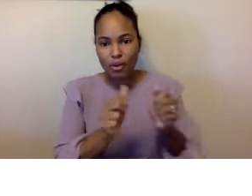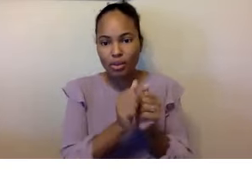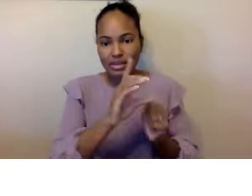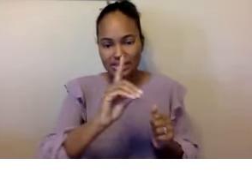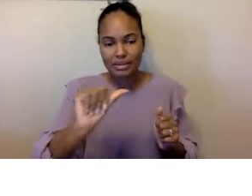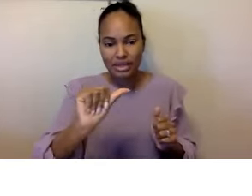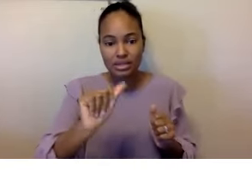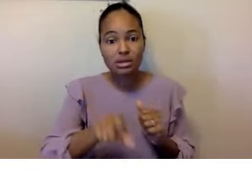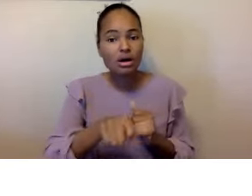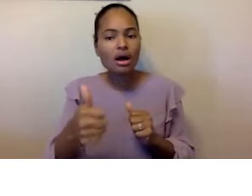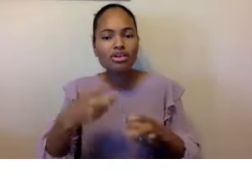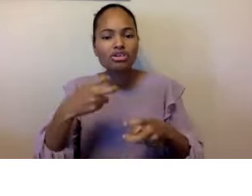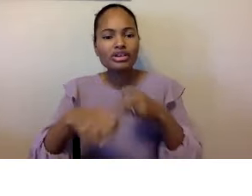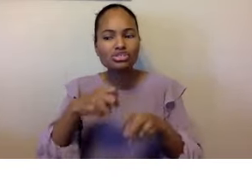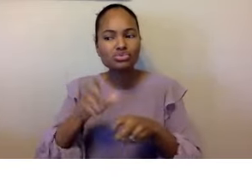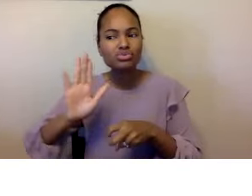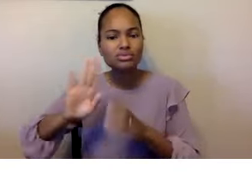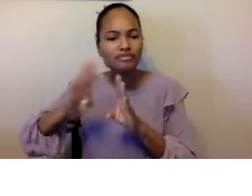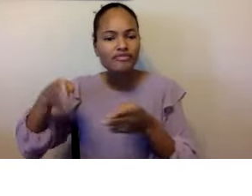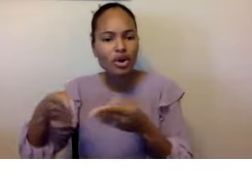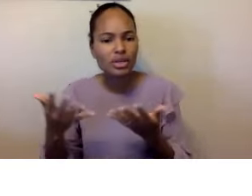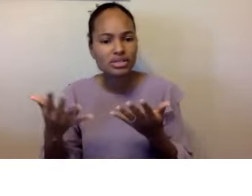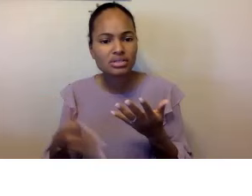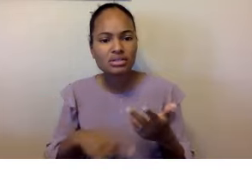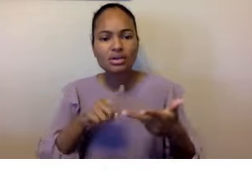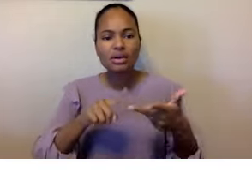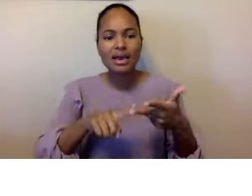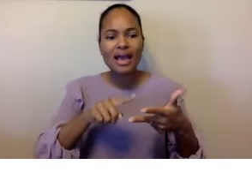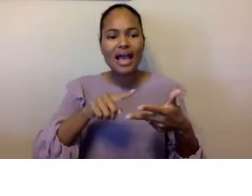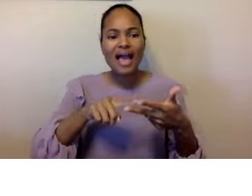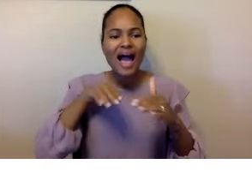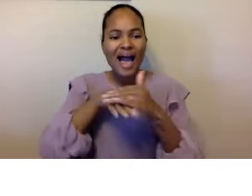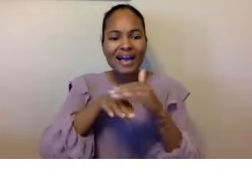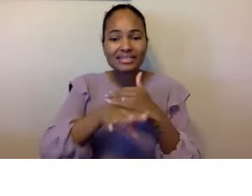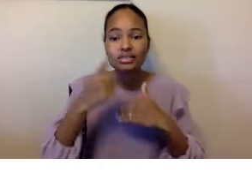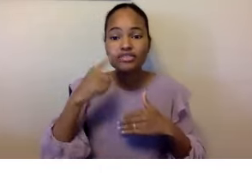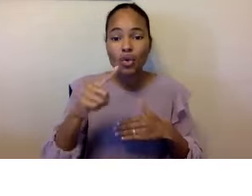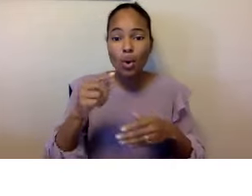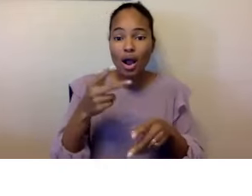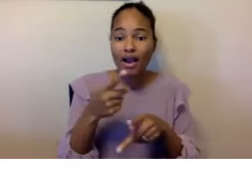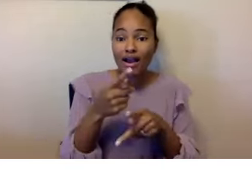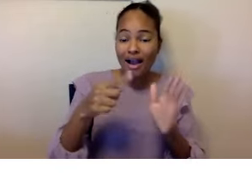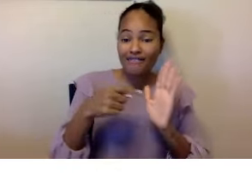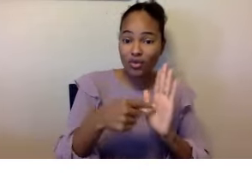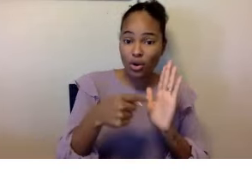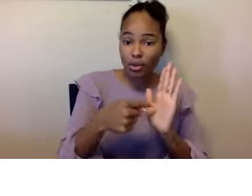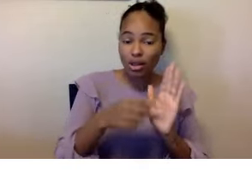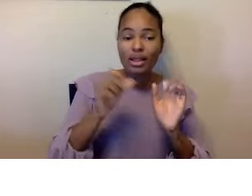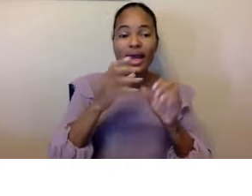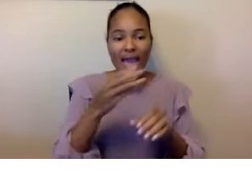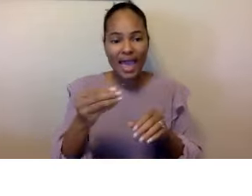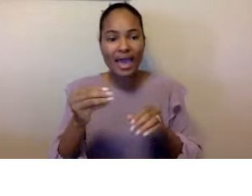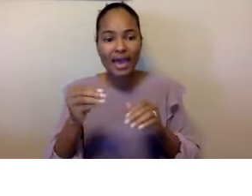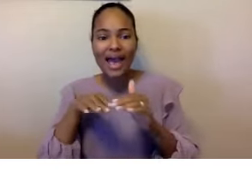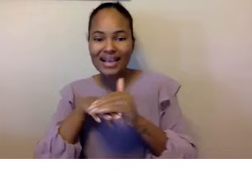other issues that they focus on in Chicago is access to affordable and accessible housing. I mean, as you can see, that's not just a